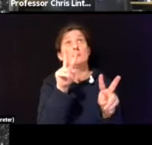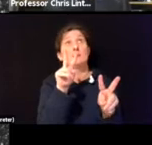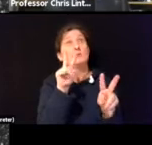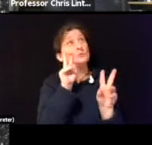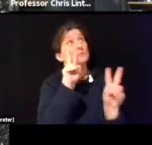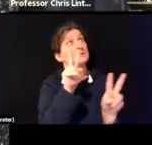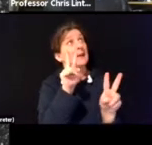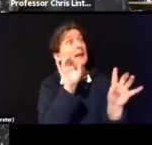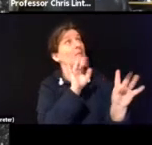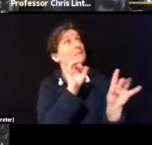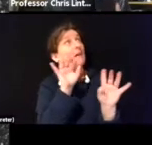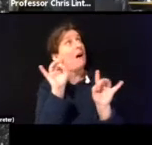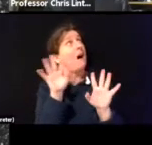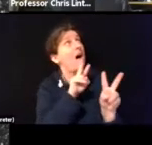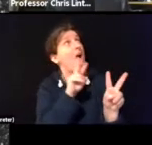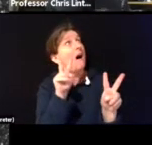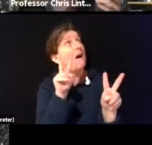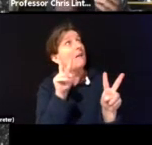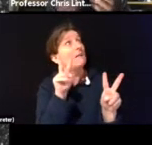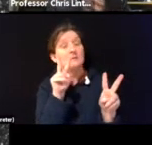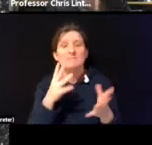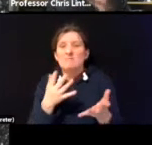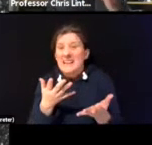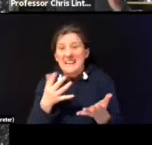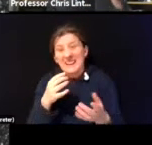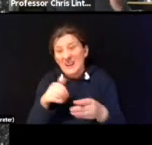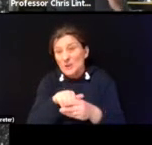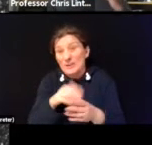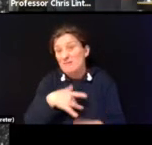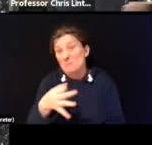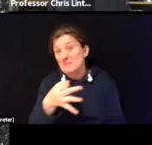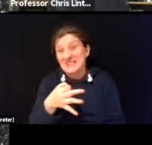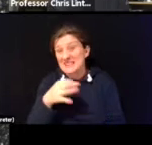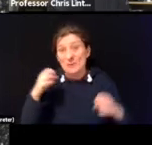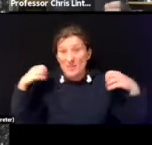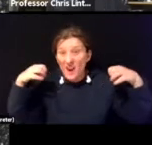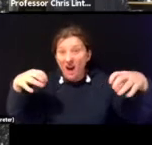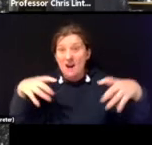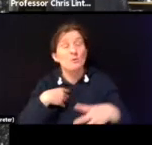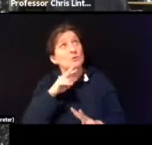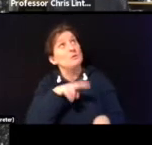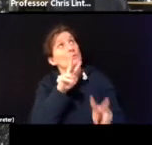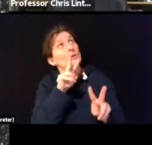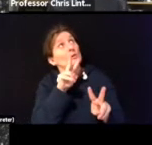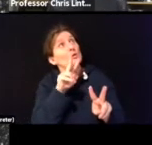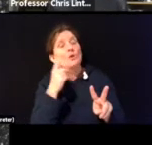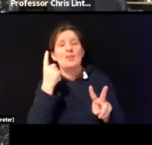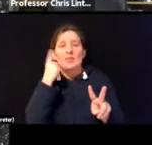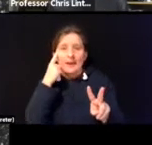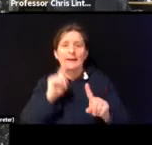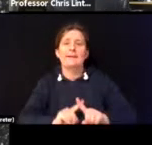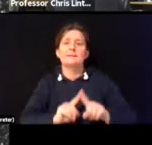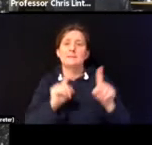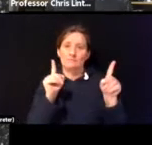bright stars that can be seen even from the middle of a city, I think you should think differently about that view